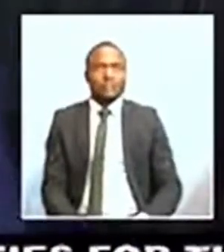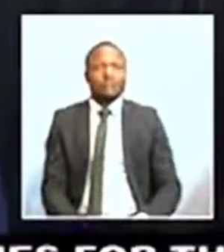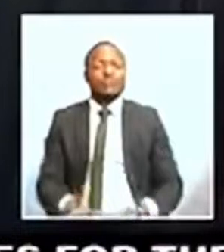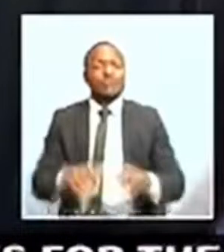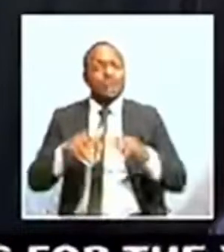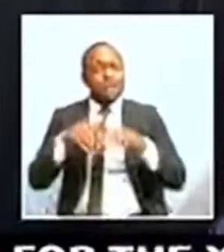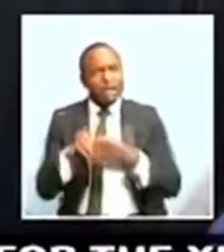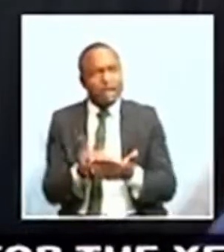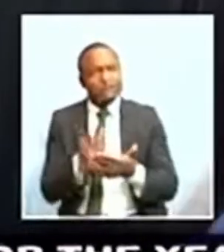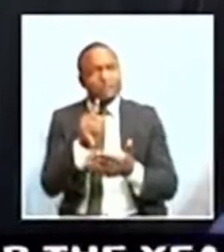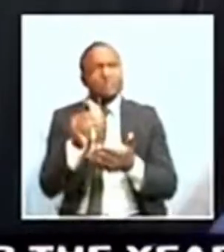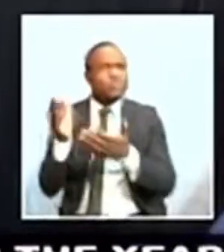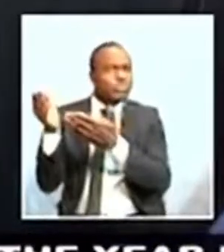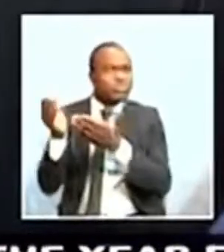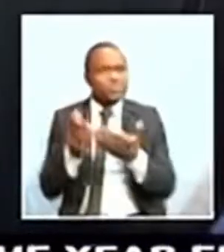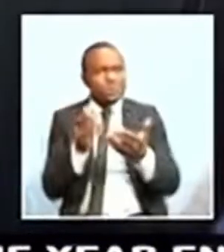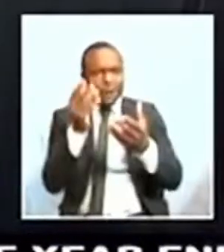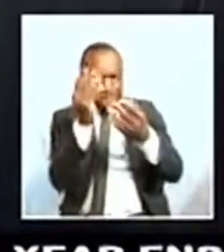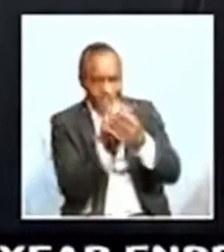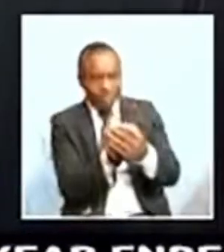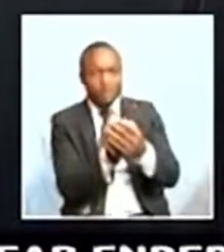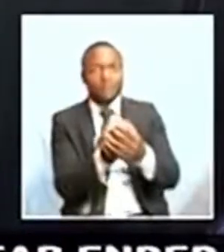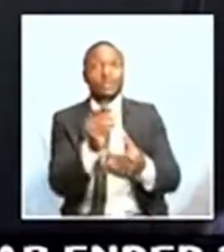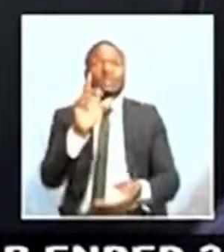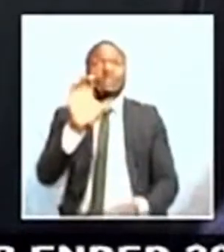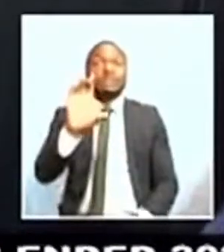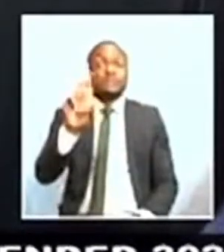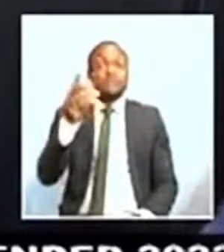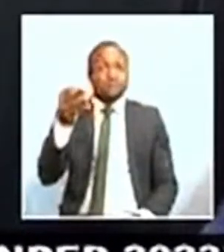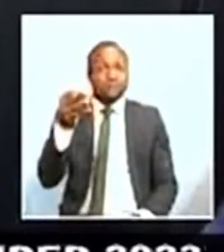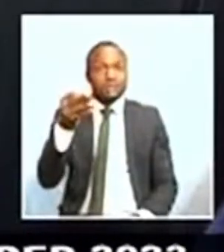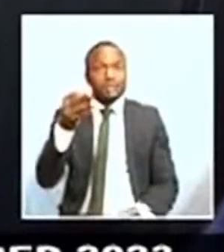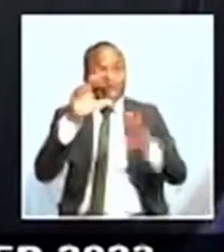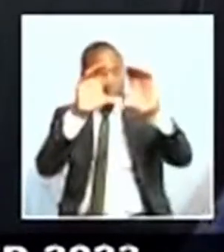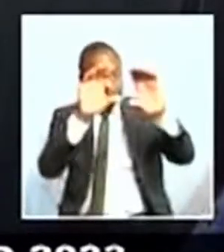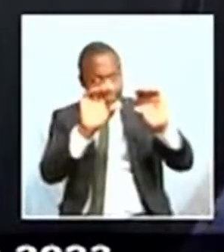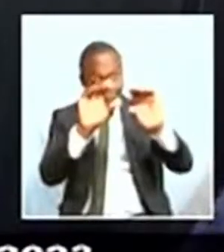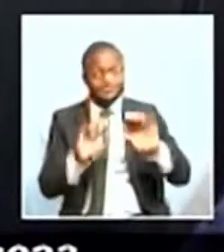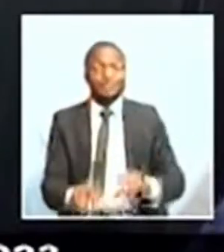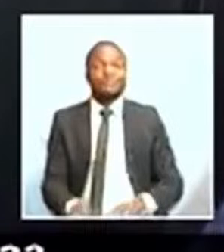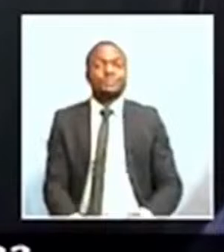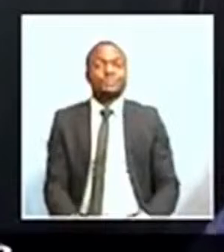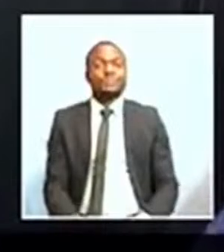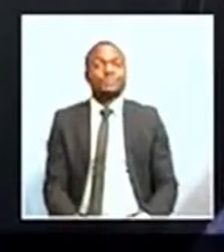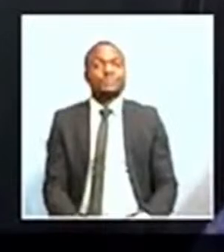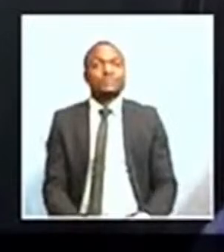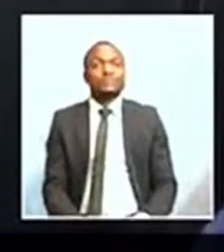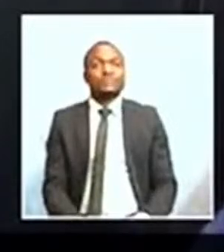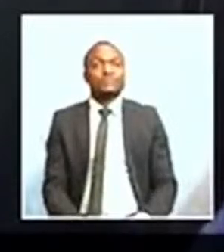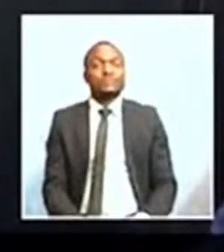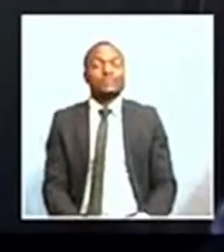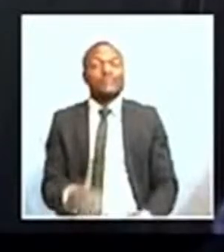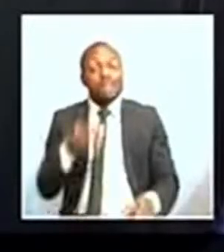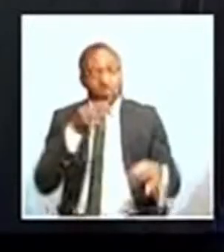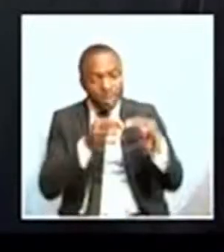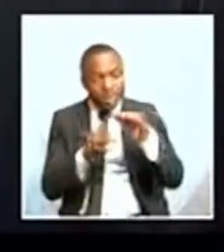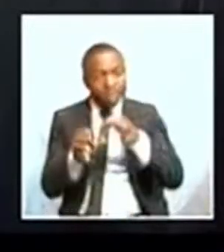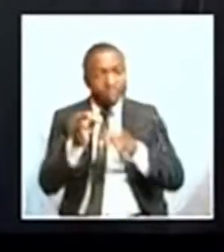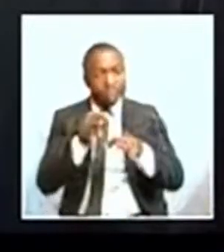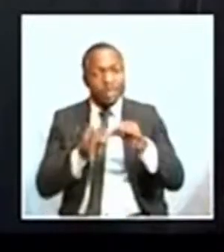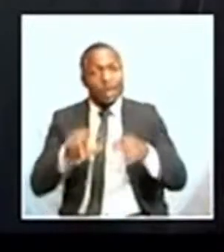how did you bring in CDF account to explain